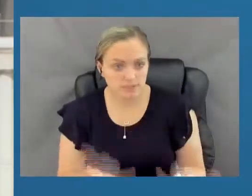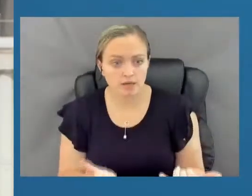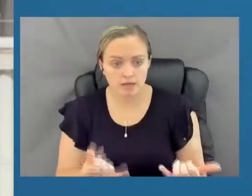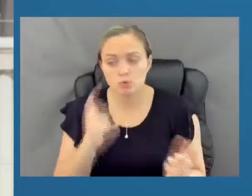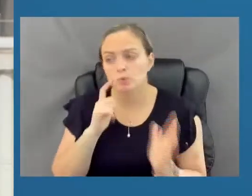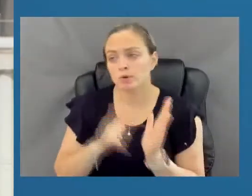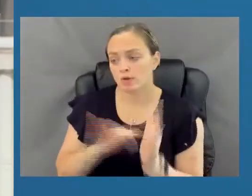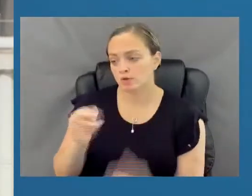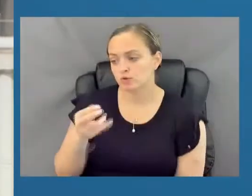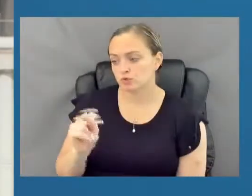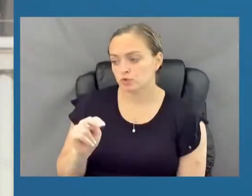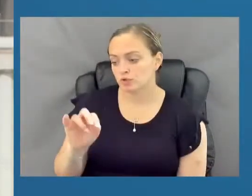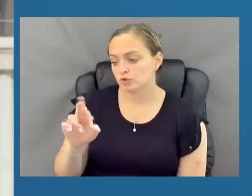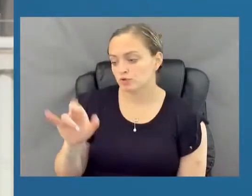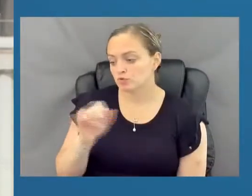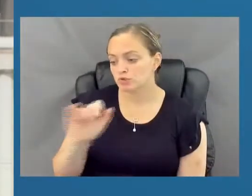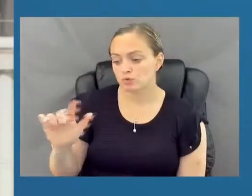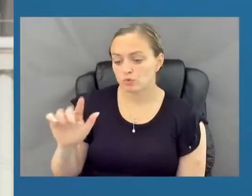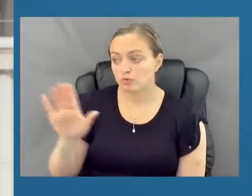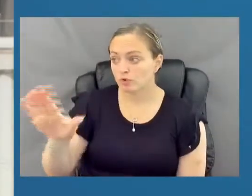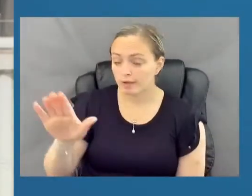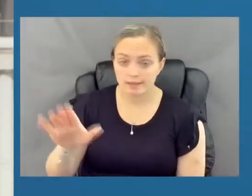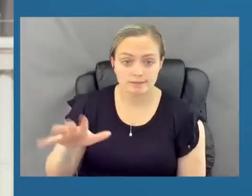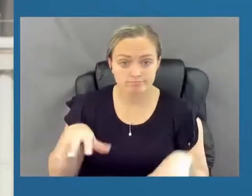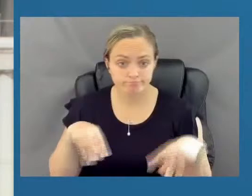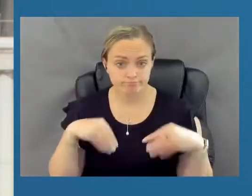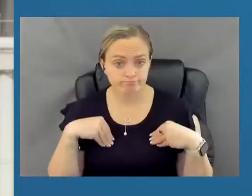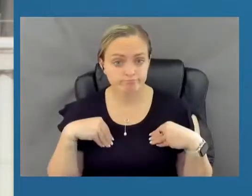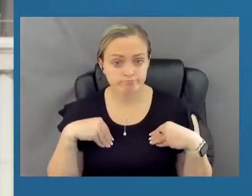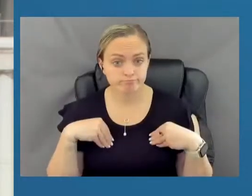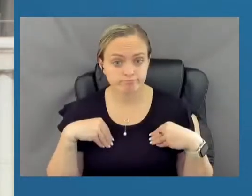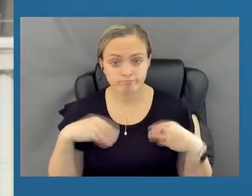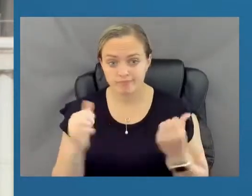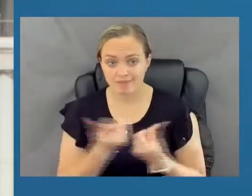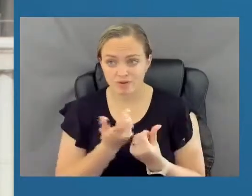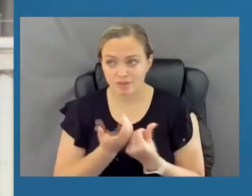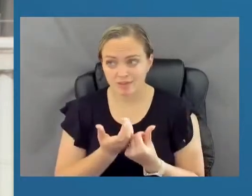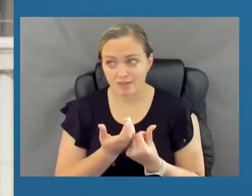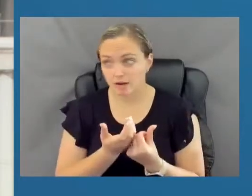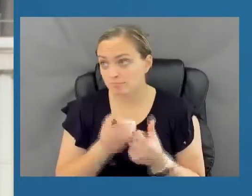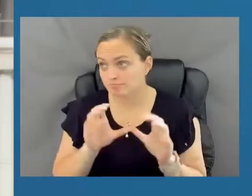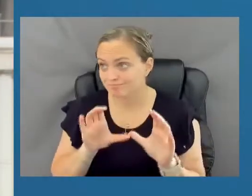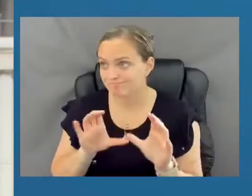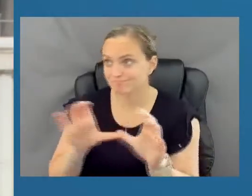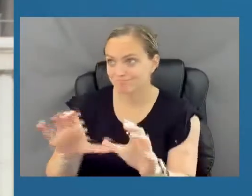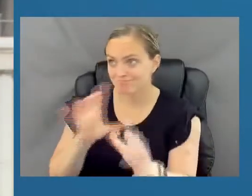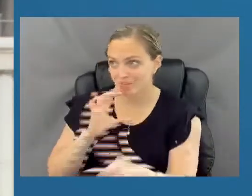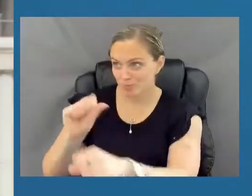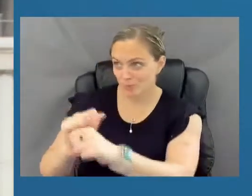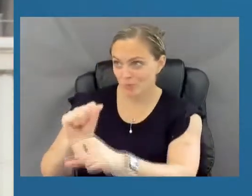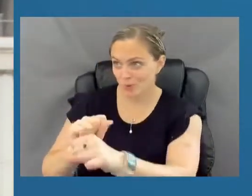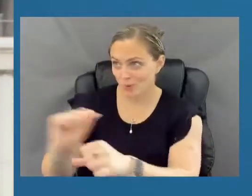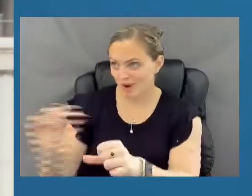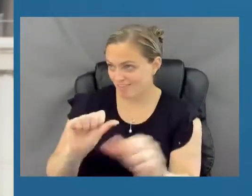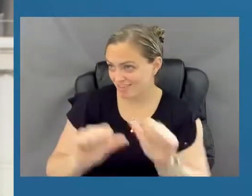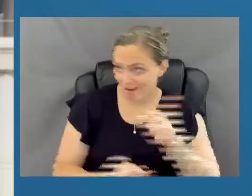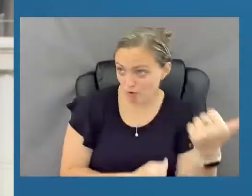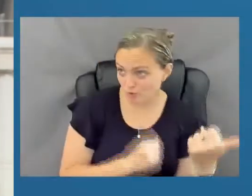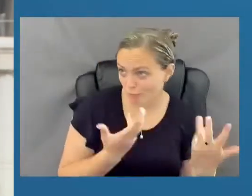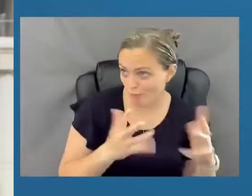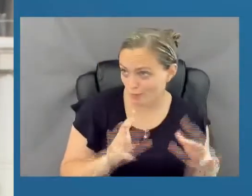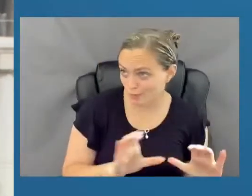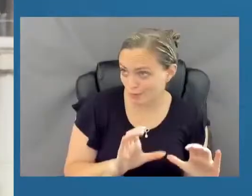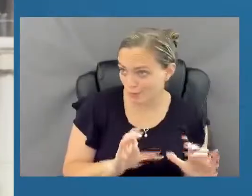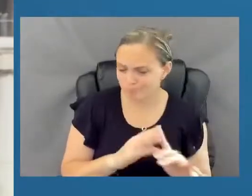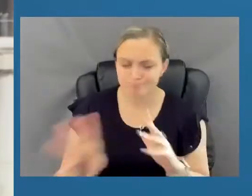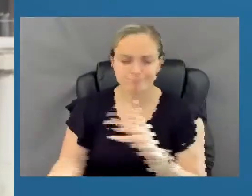for his embrace of what I am putting on his shoulders, in addition to everything else he does. Great, great leader. I want to give him a